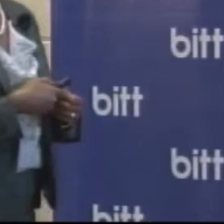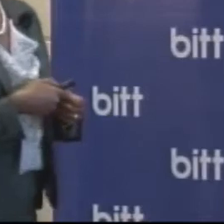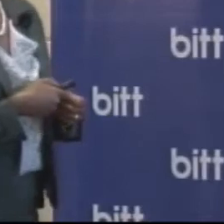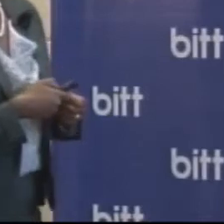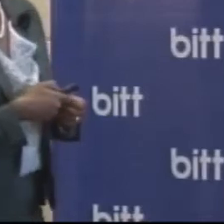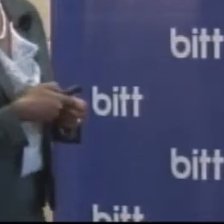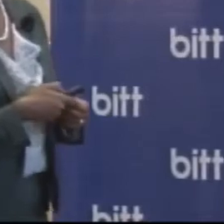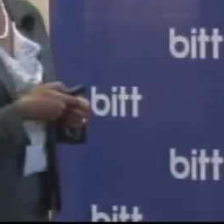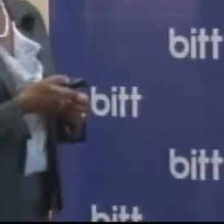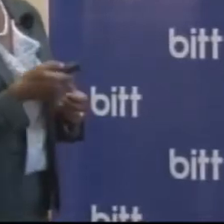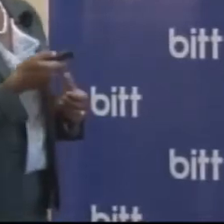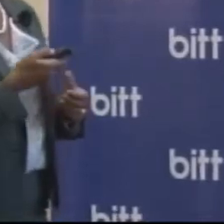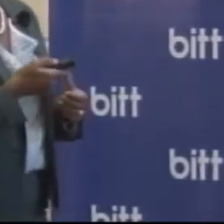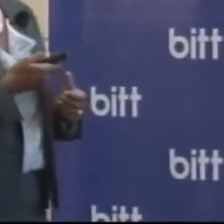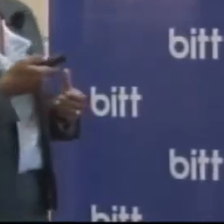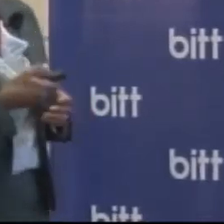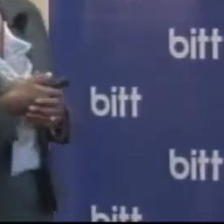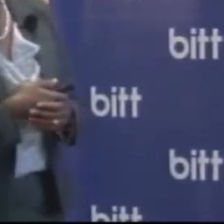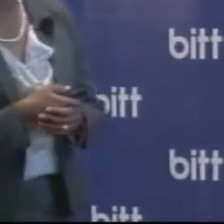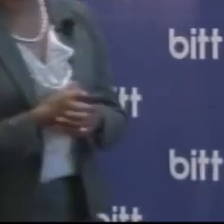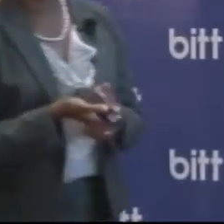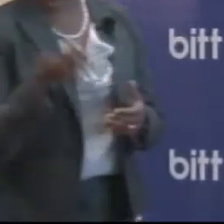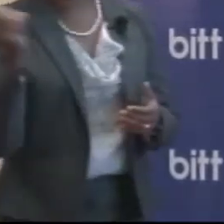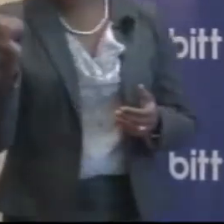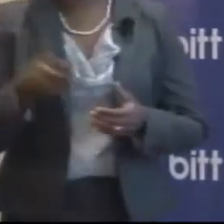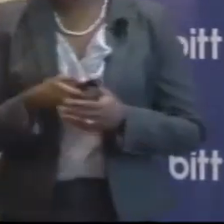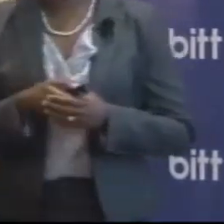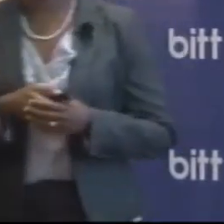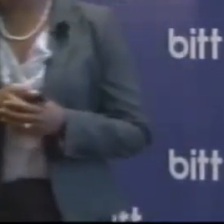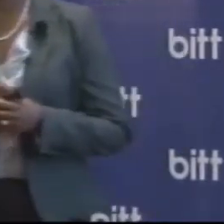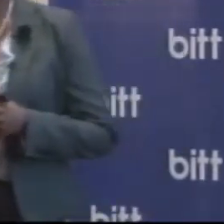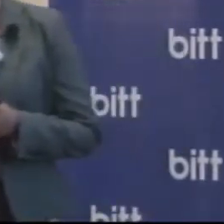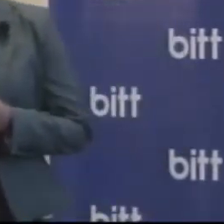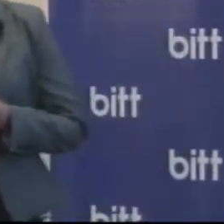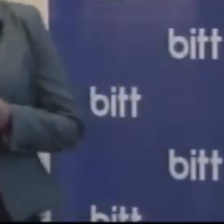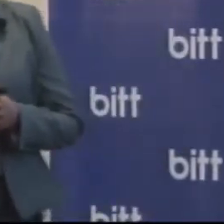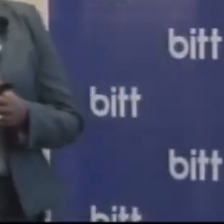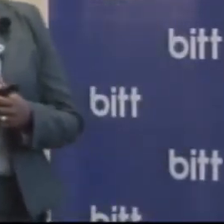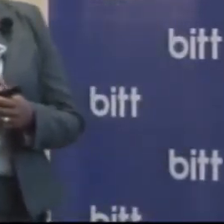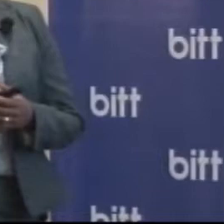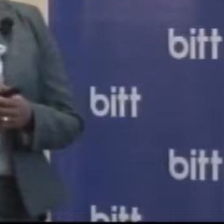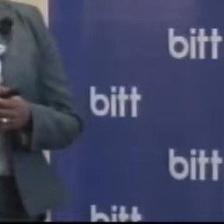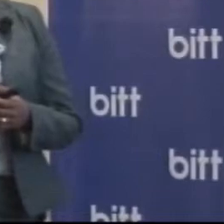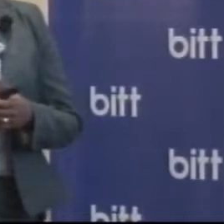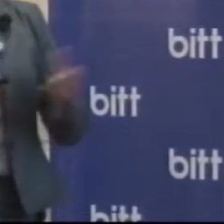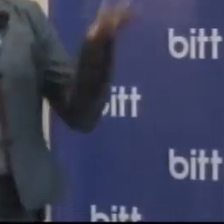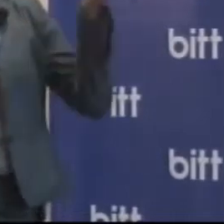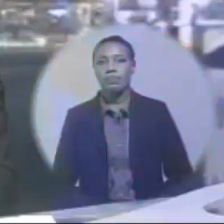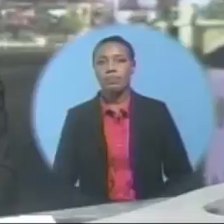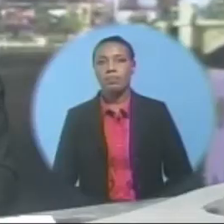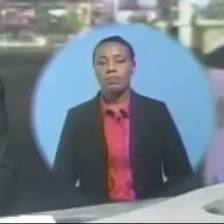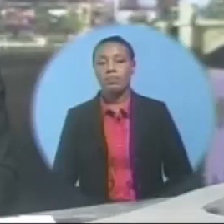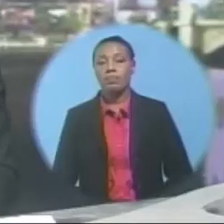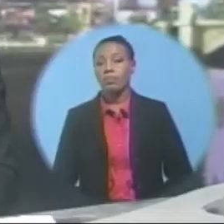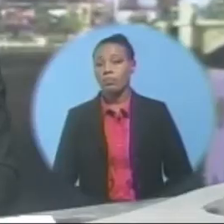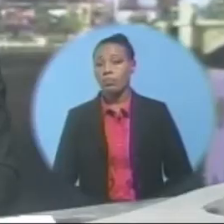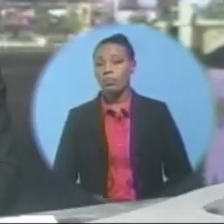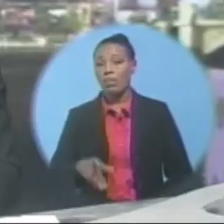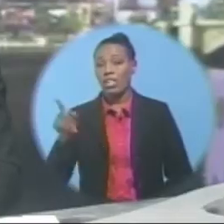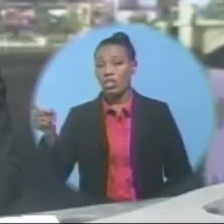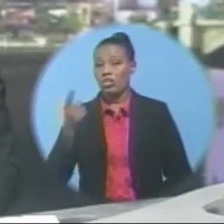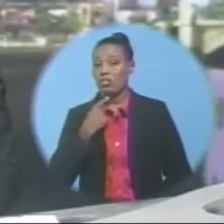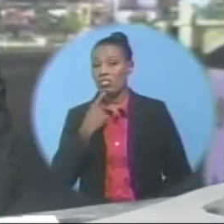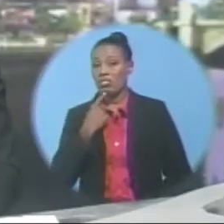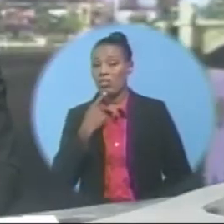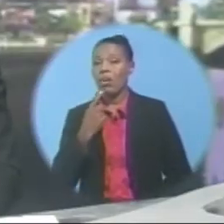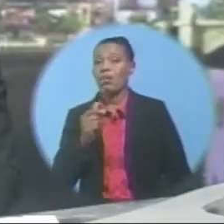a sustainable growth path. And also labor market reforms as well will have to go along with that. Ms.